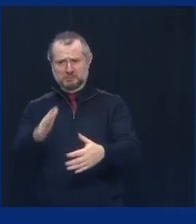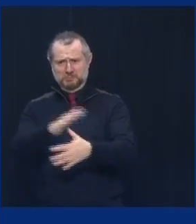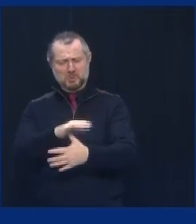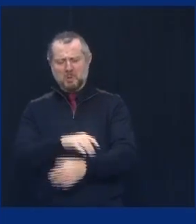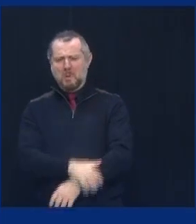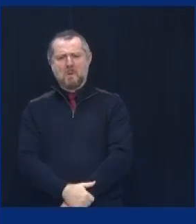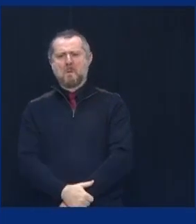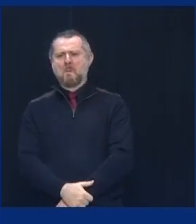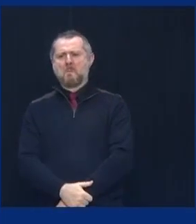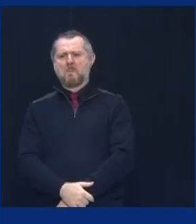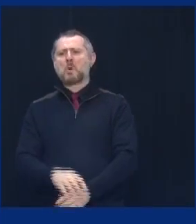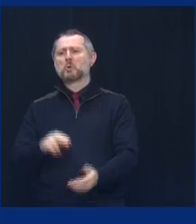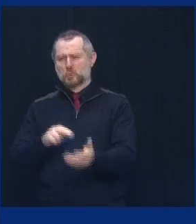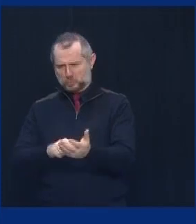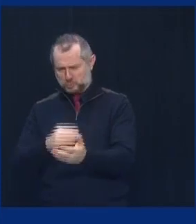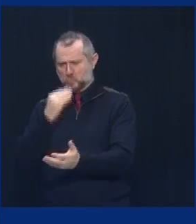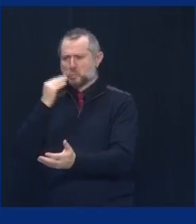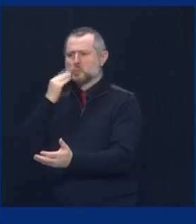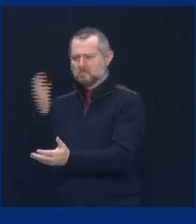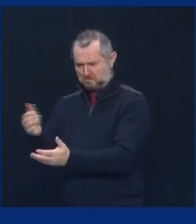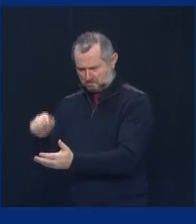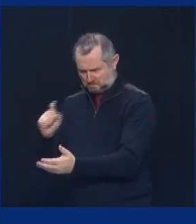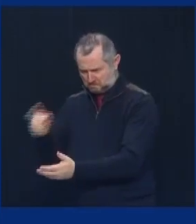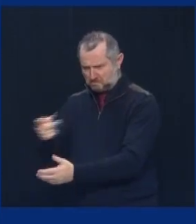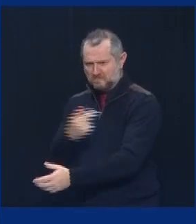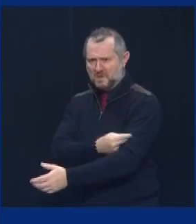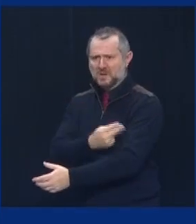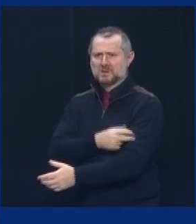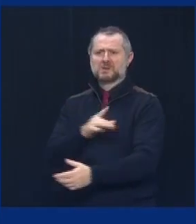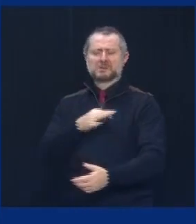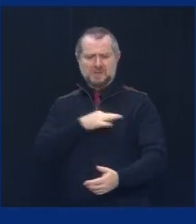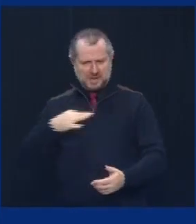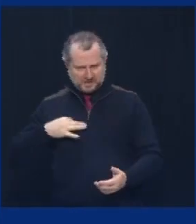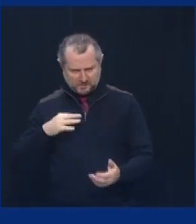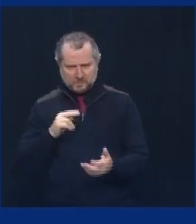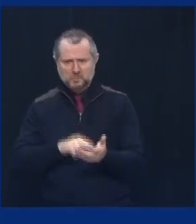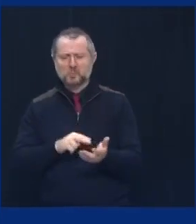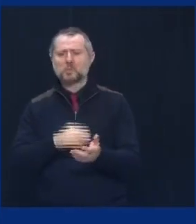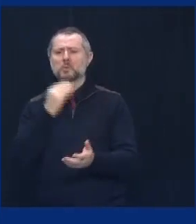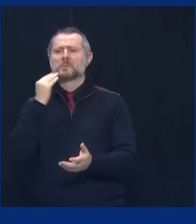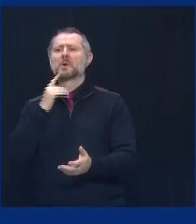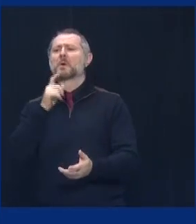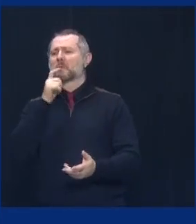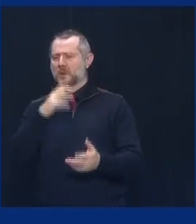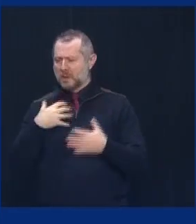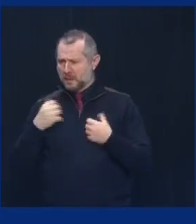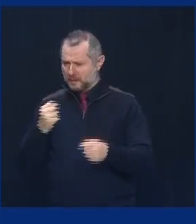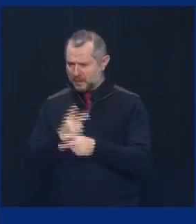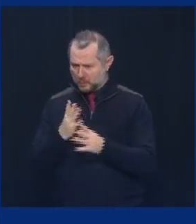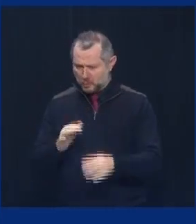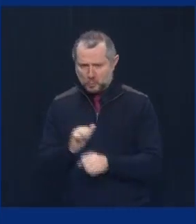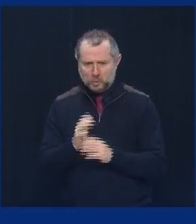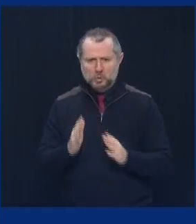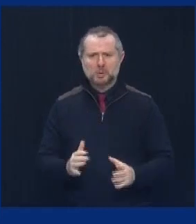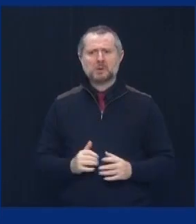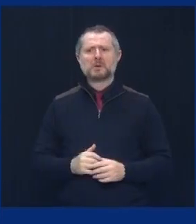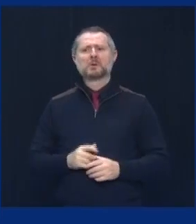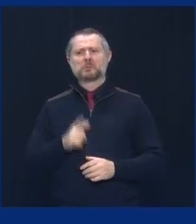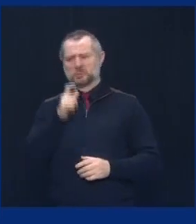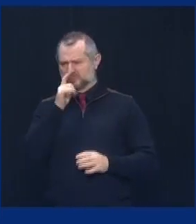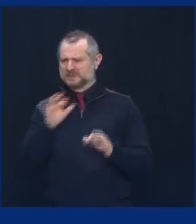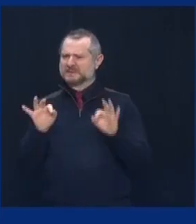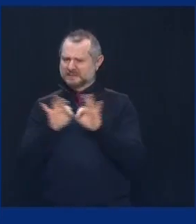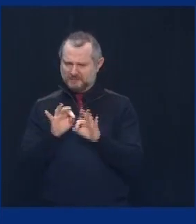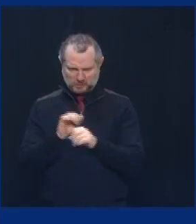have nursing home residents, nursing home staff, healthcare workers in the most urgent capacity, then other